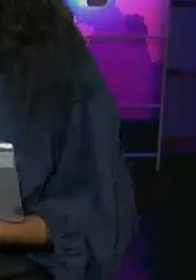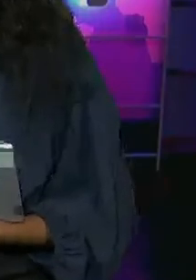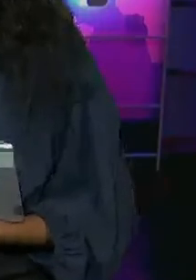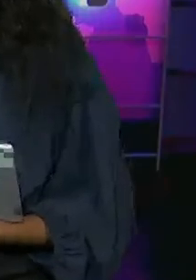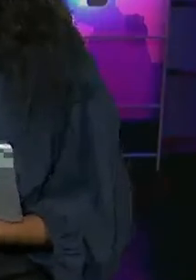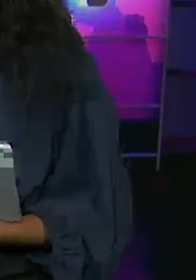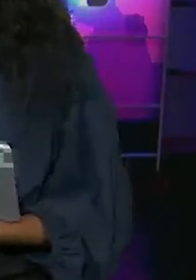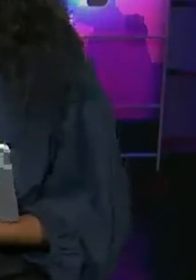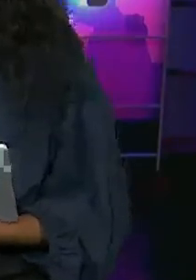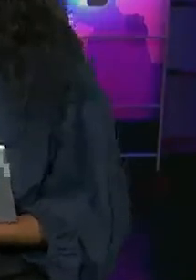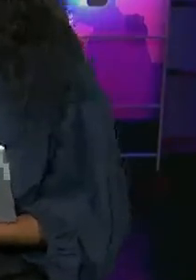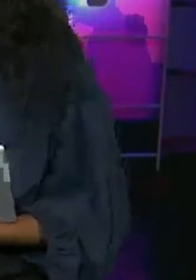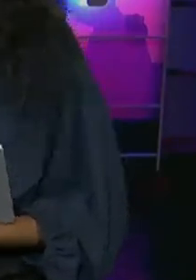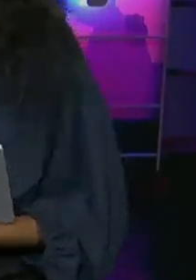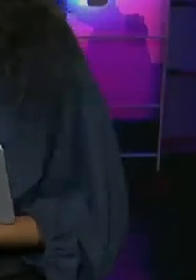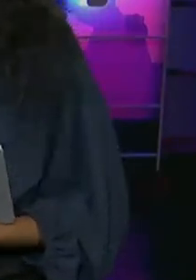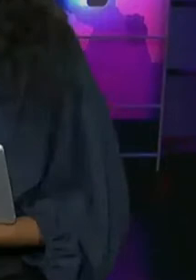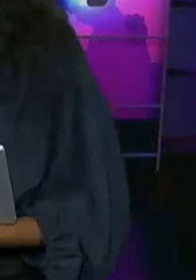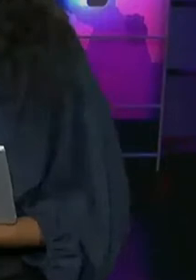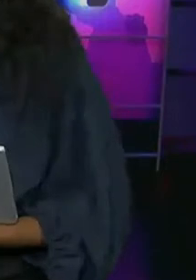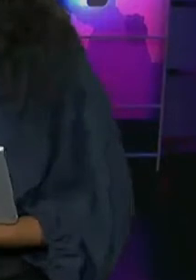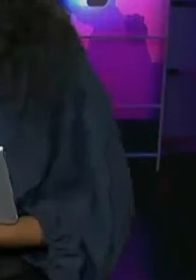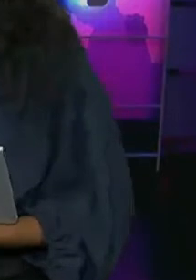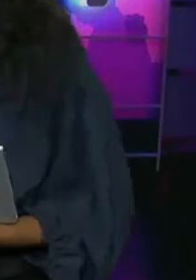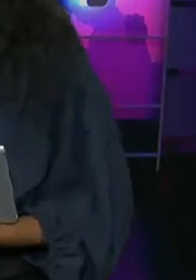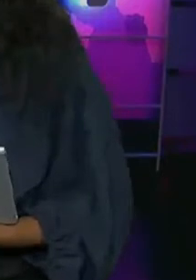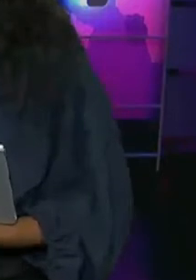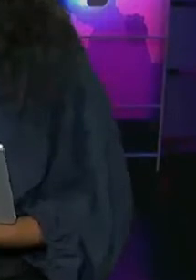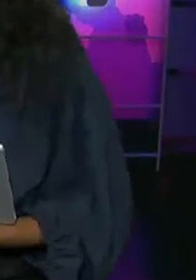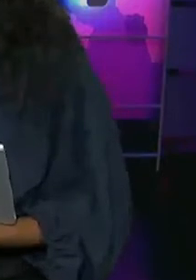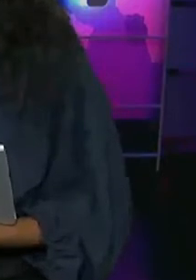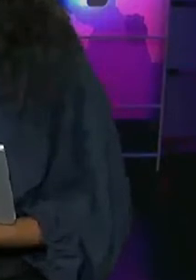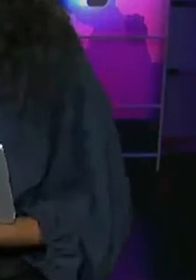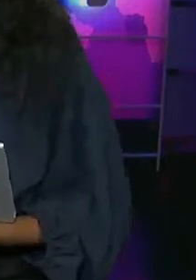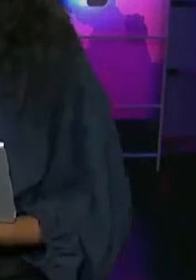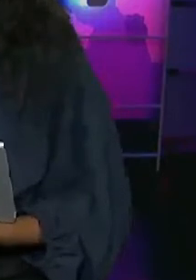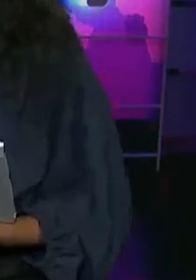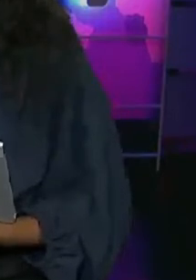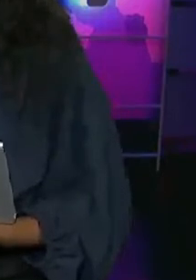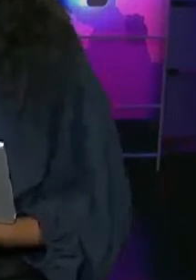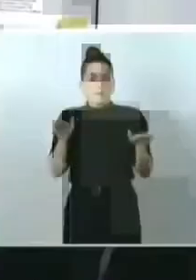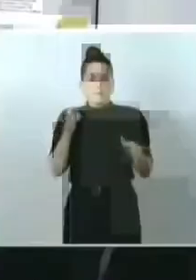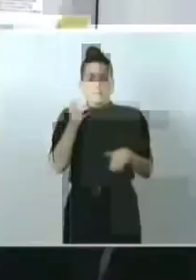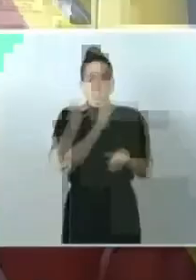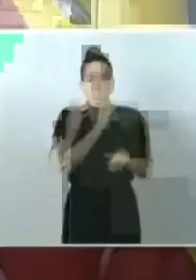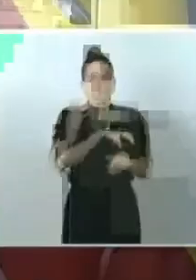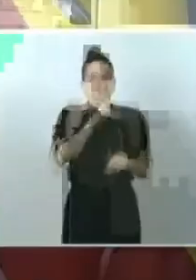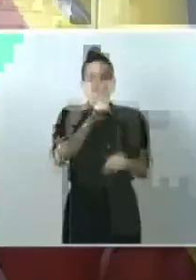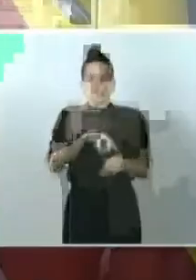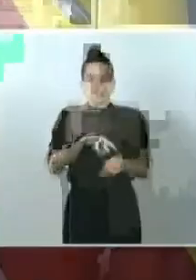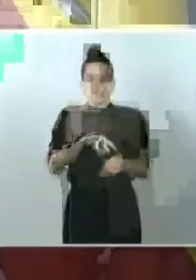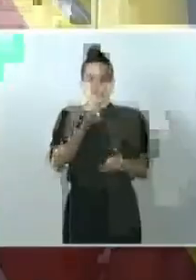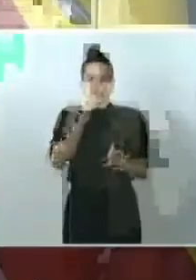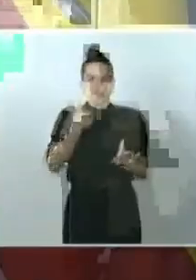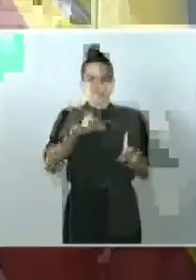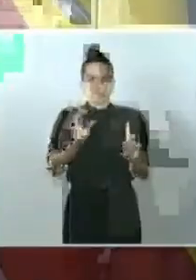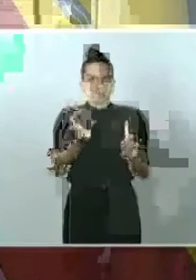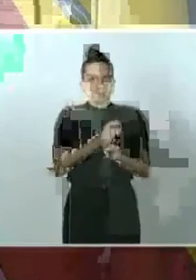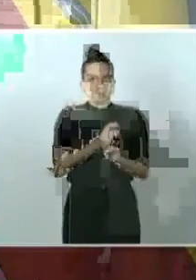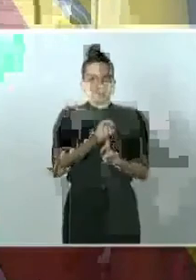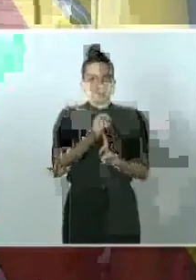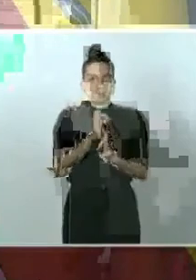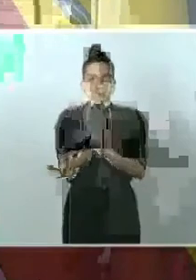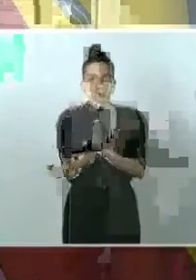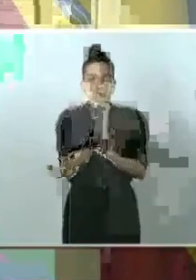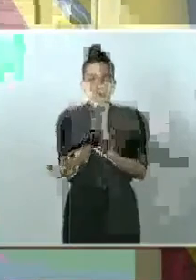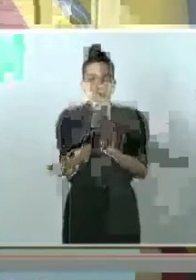an attack by armed groups while they were filming a documentary on Putin. Sources from the Ministry of Defense have detailed that the Air